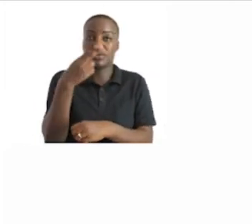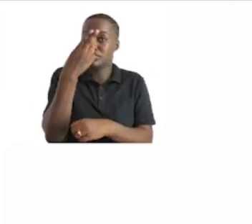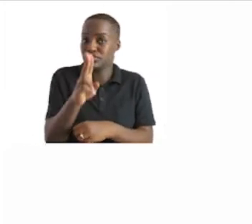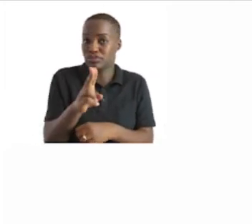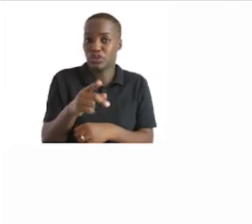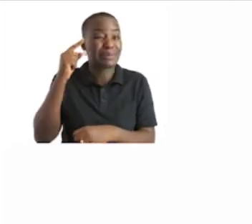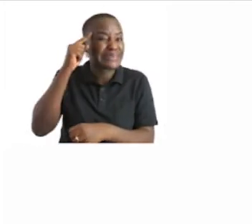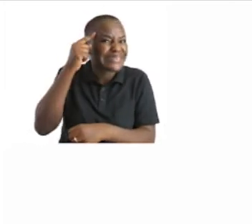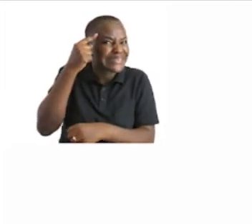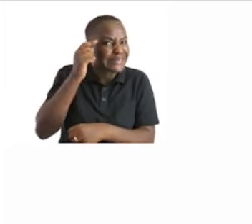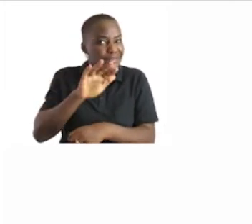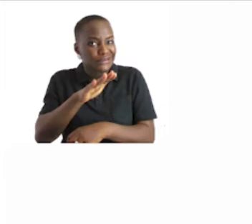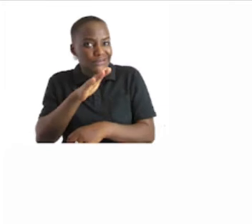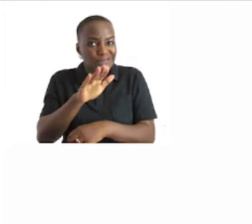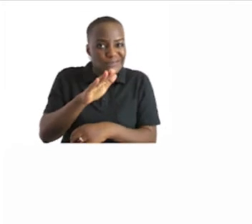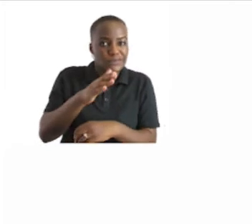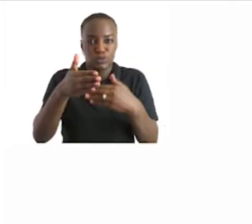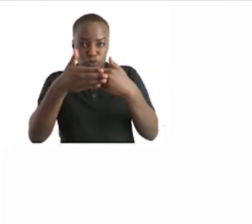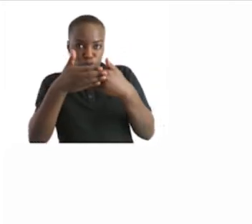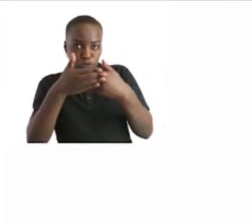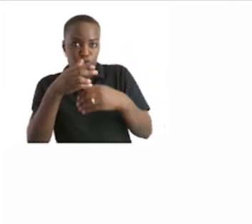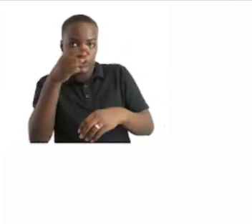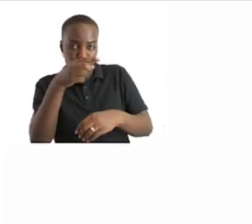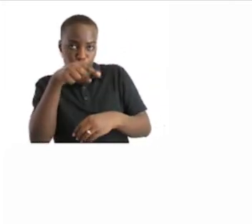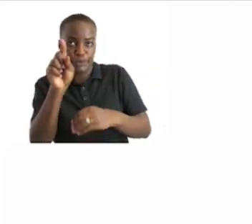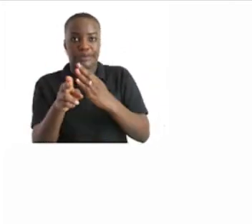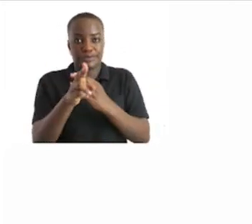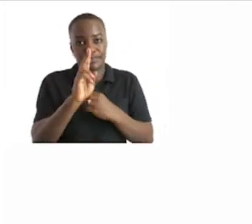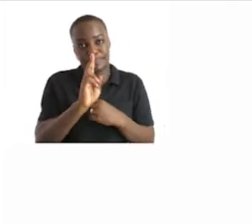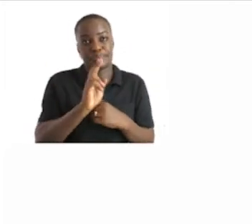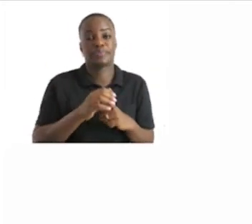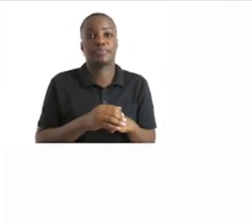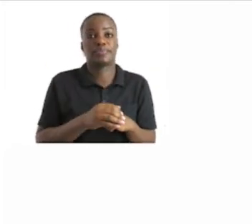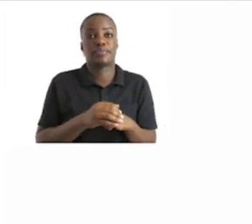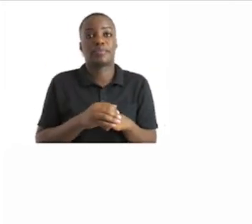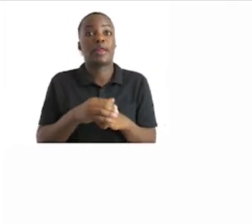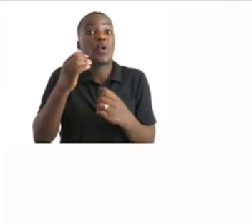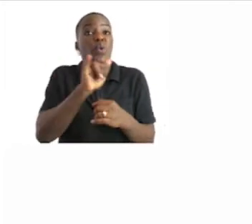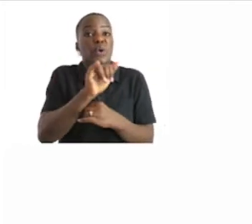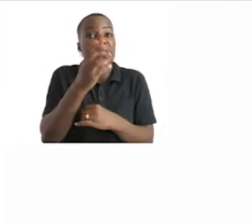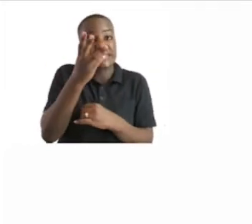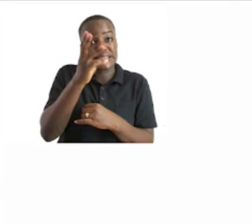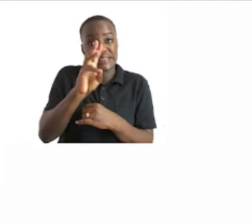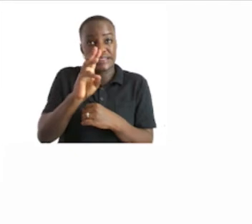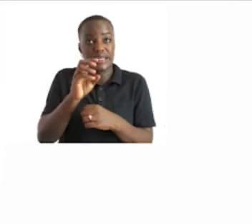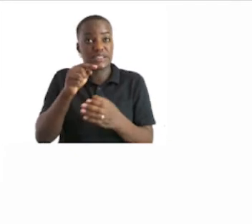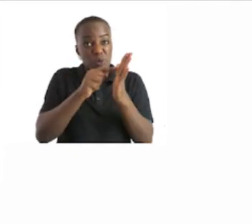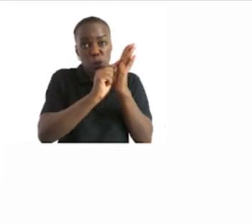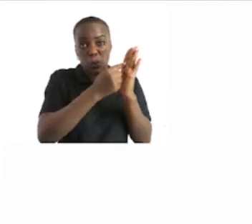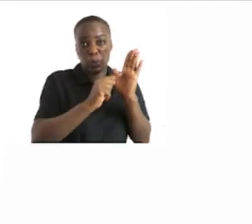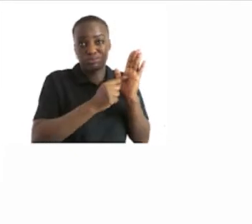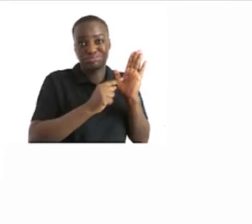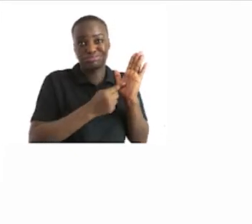going to start with the first one, and the first one is giving you options. Are there 6 balls? Are there 15 balls? Or